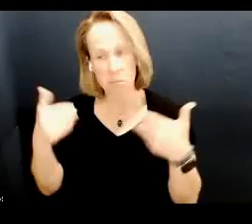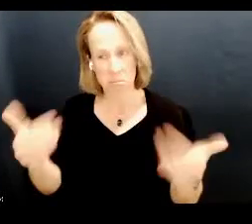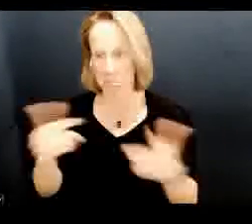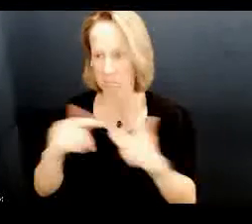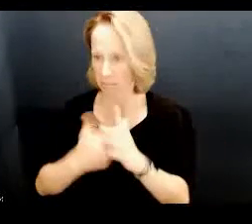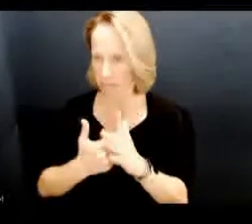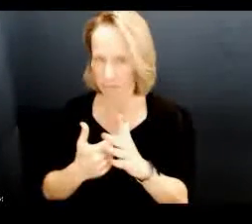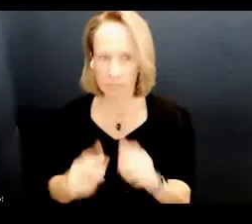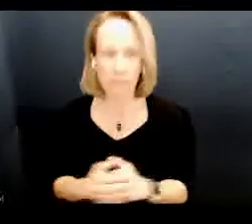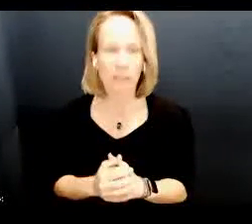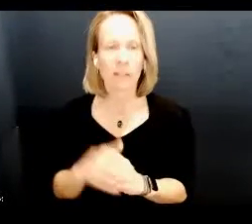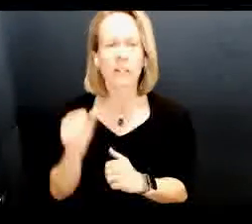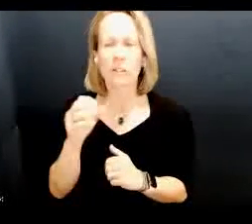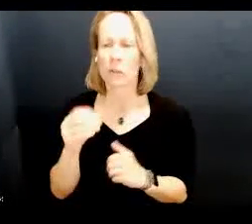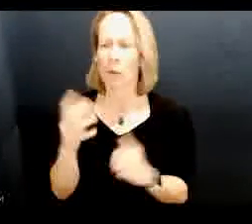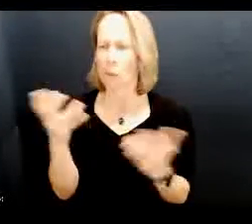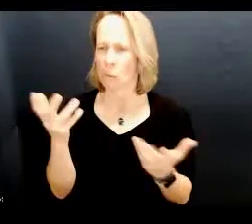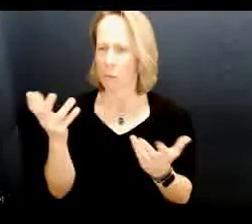So what makes a good protocol?